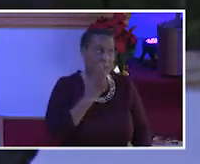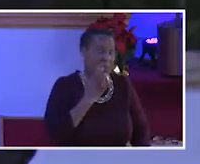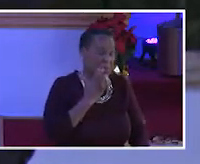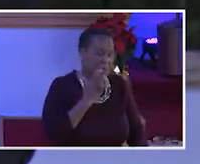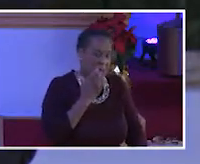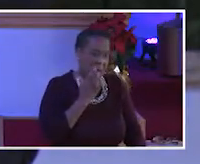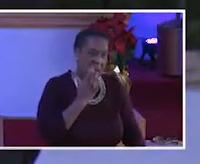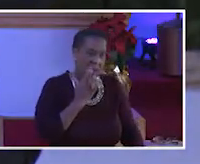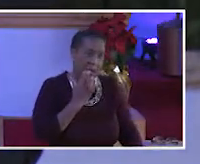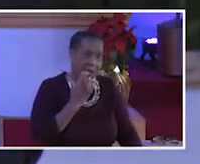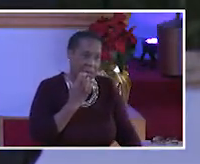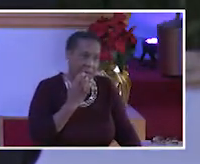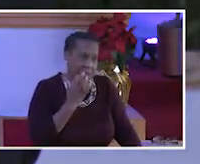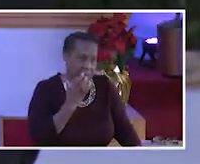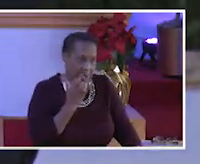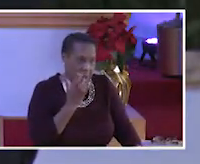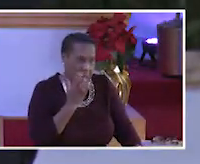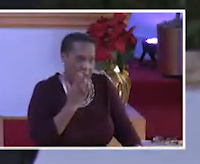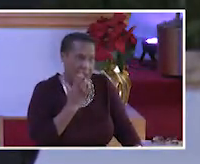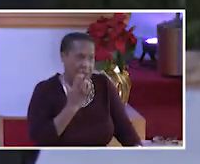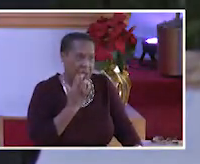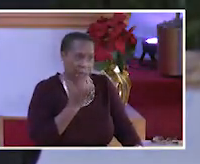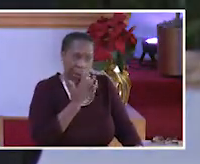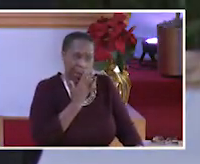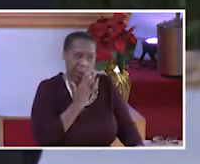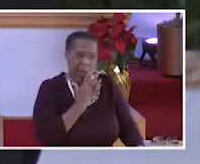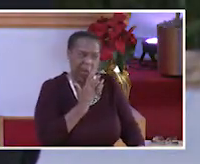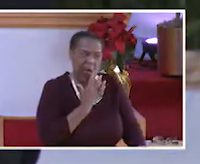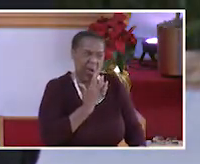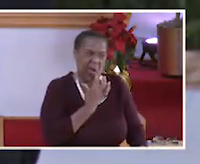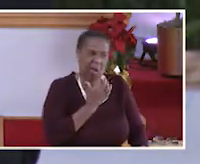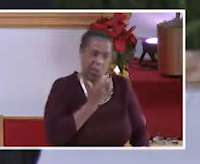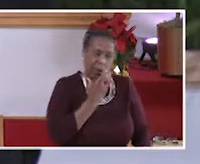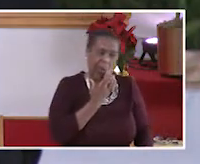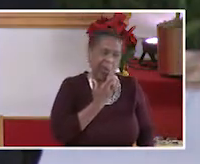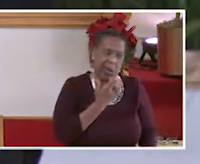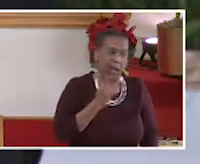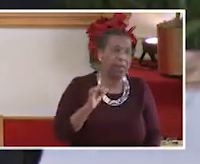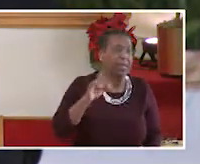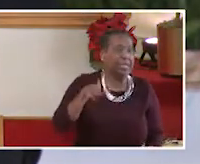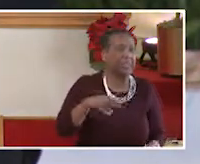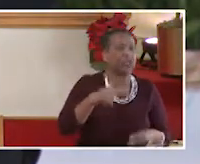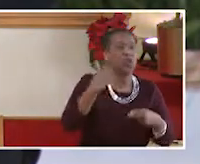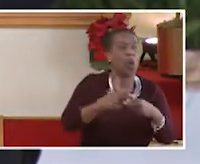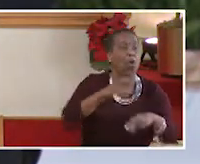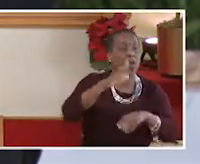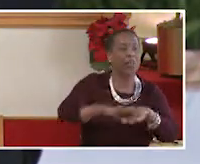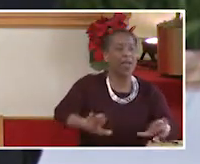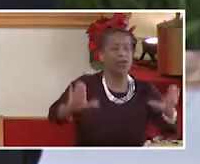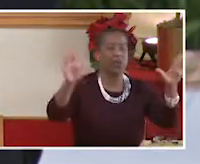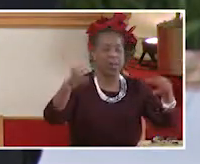that needs to call on that great name,